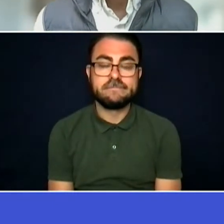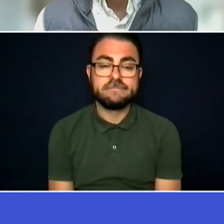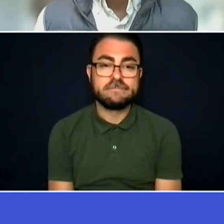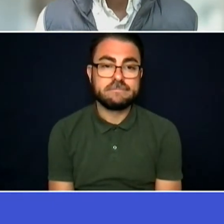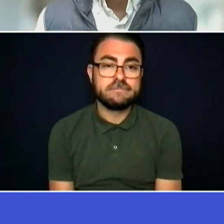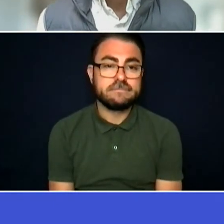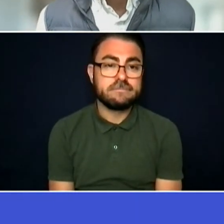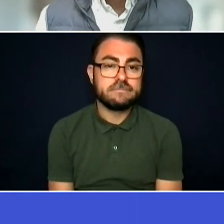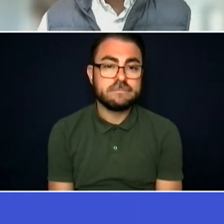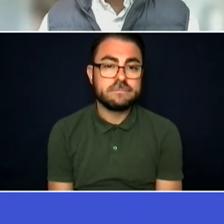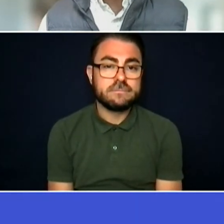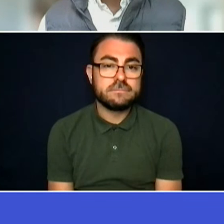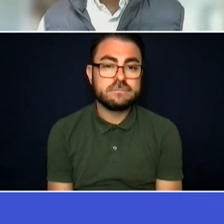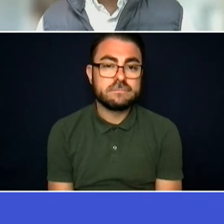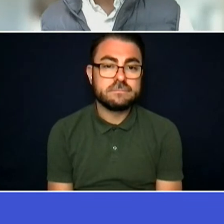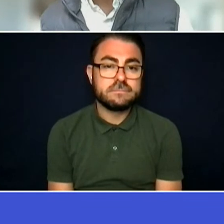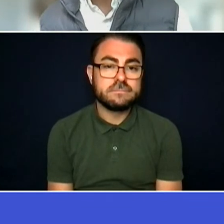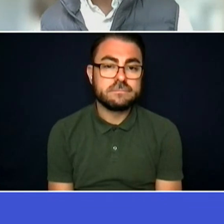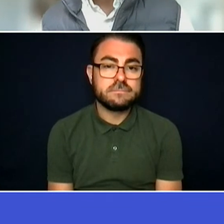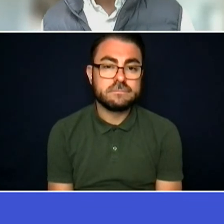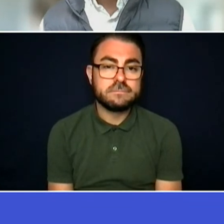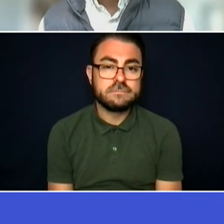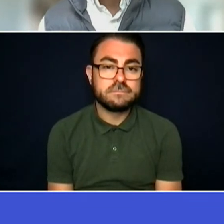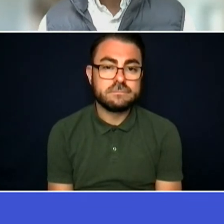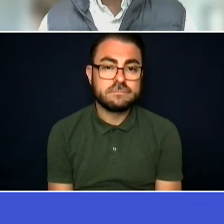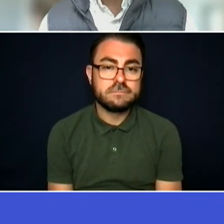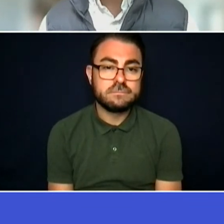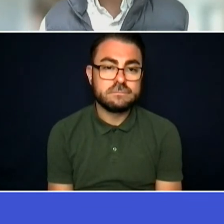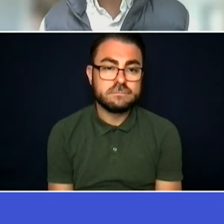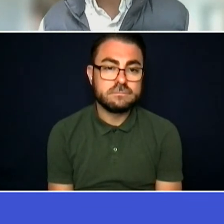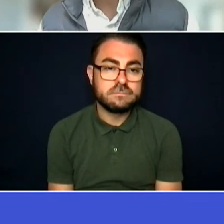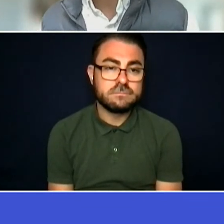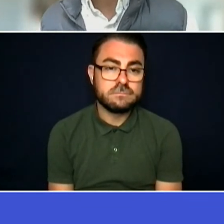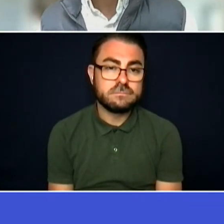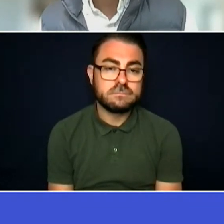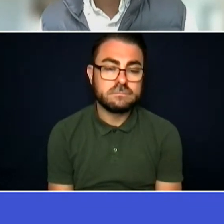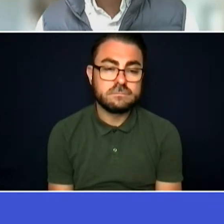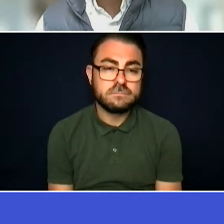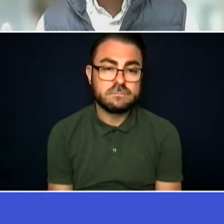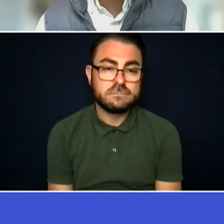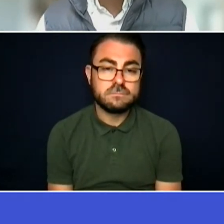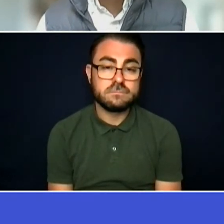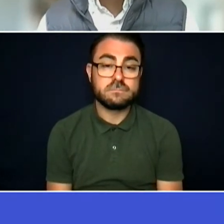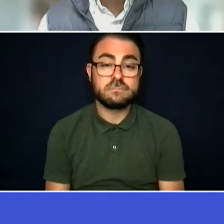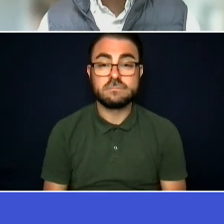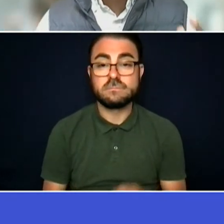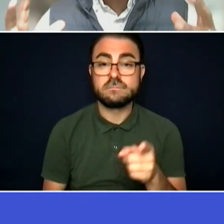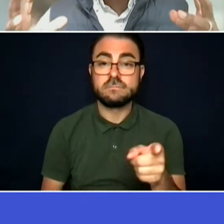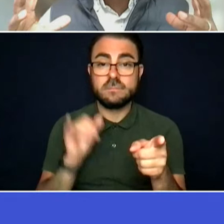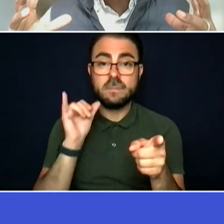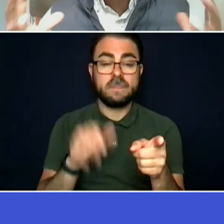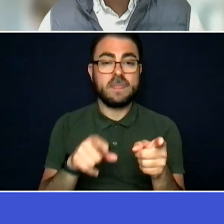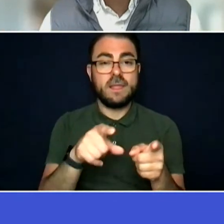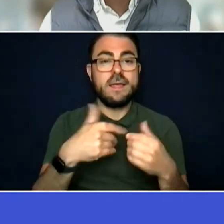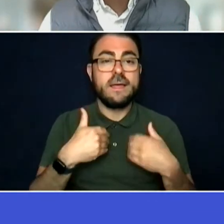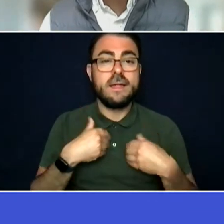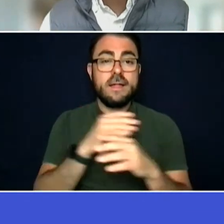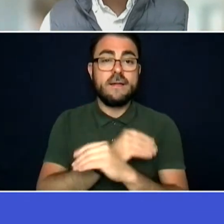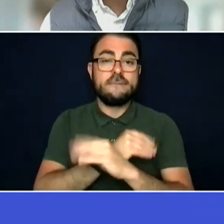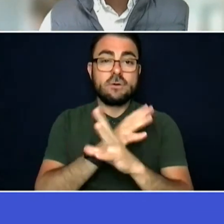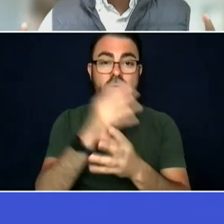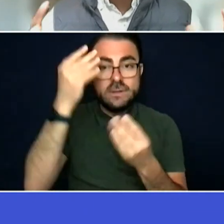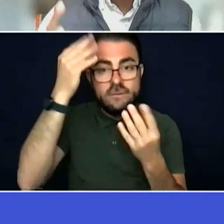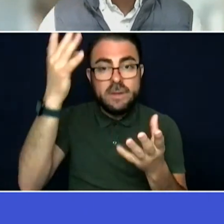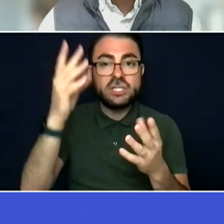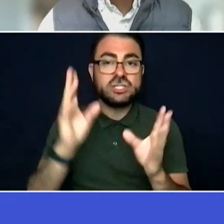All right. As far as how you can provide feedback, we've got a virtual information session here, which is mainly focused on making sure you're aware